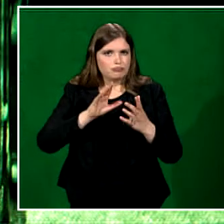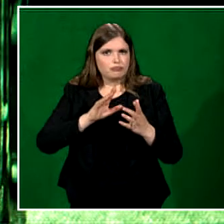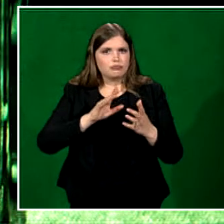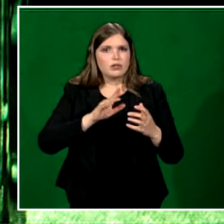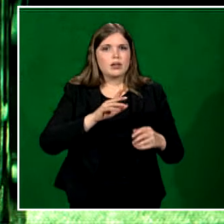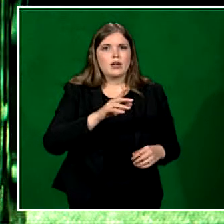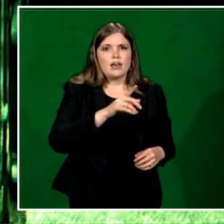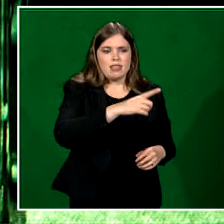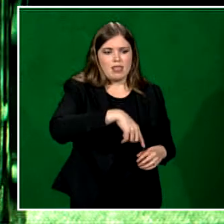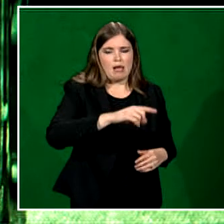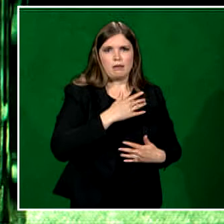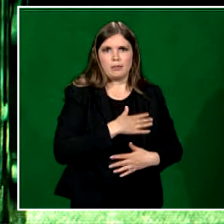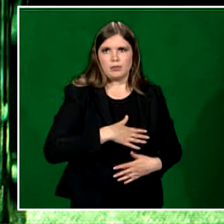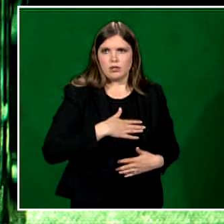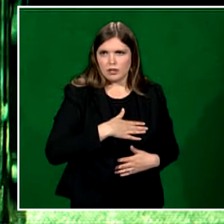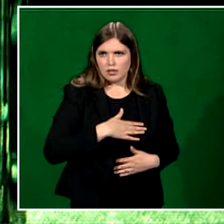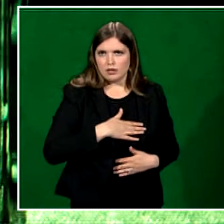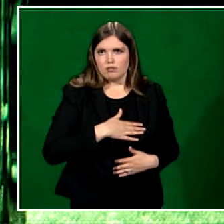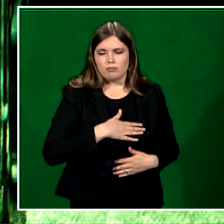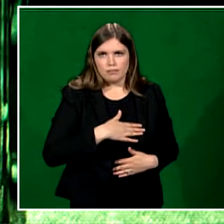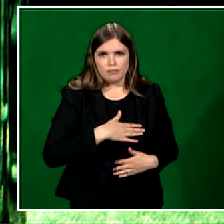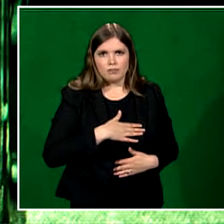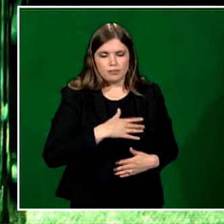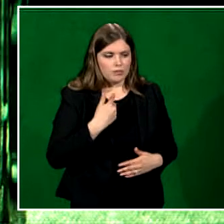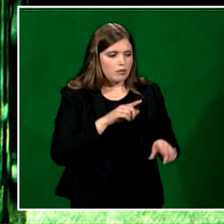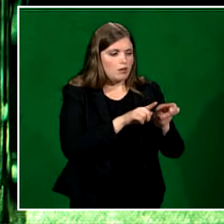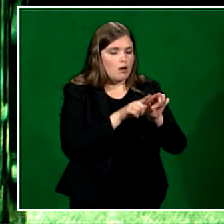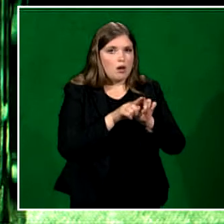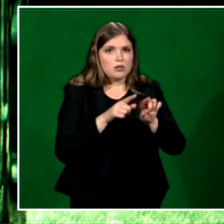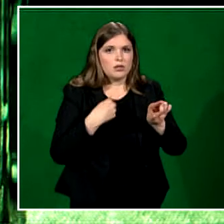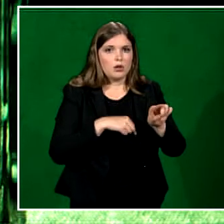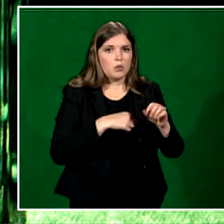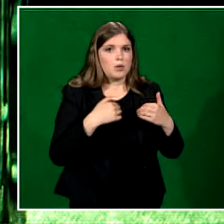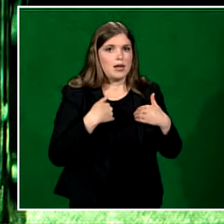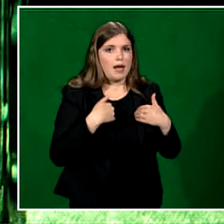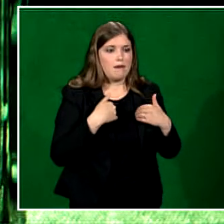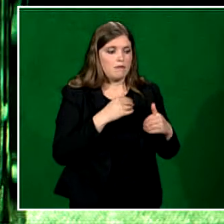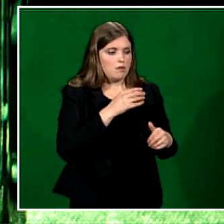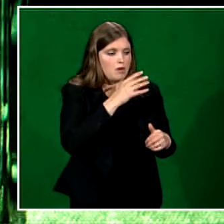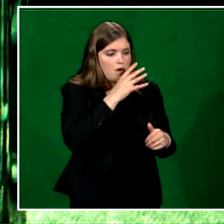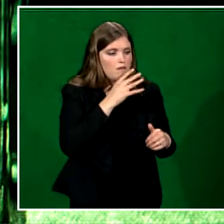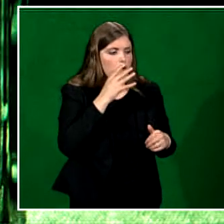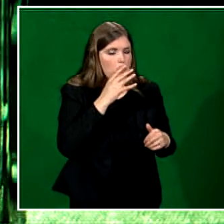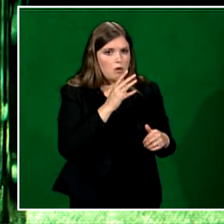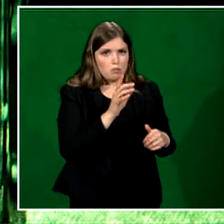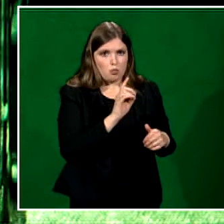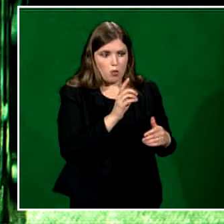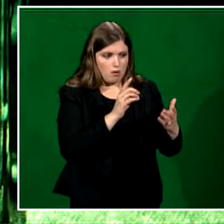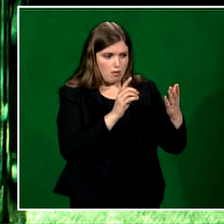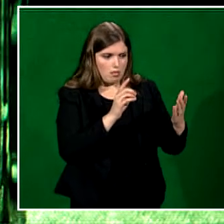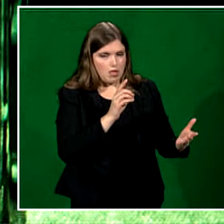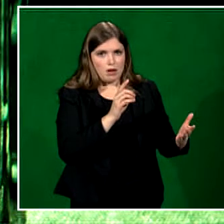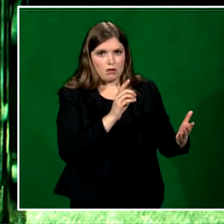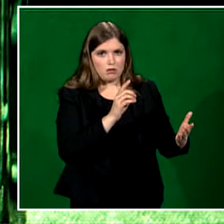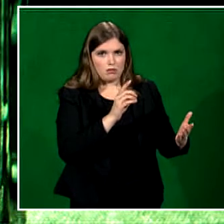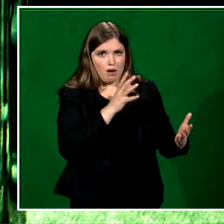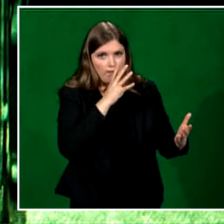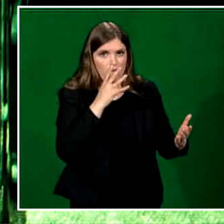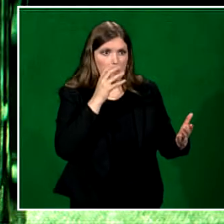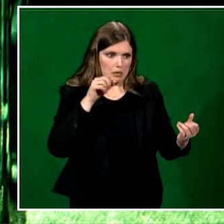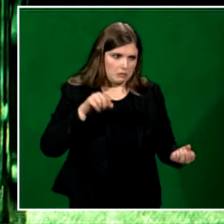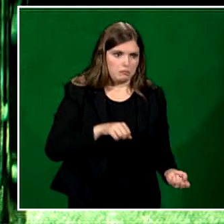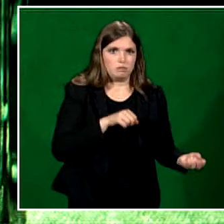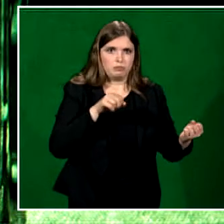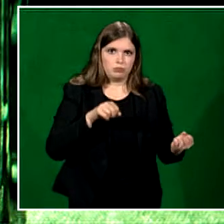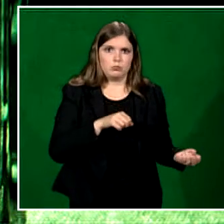We've sent them to the field, and we also have farm around where they are also farming. So they have a look